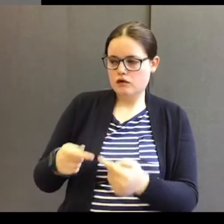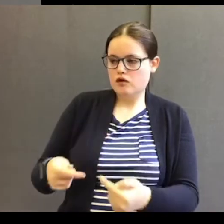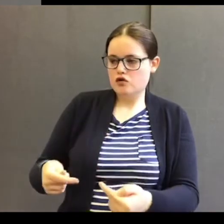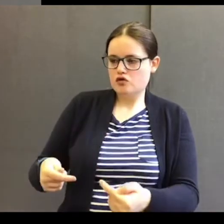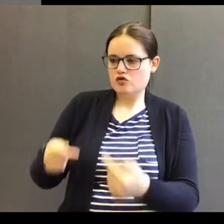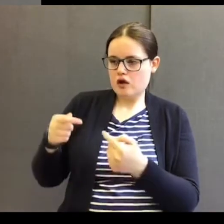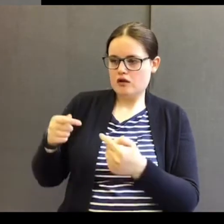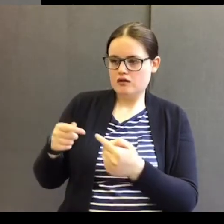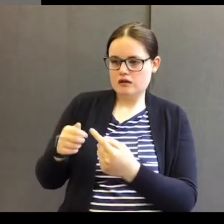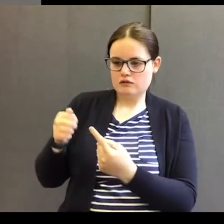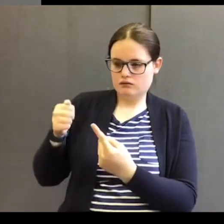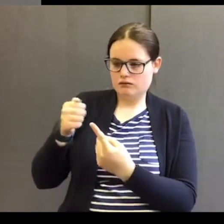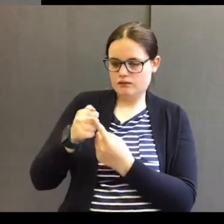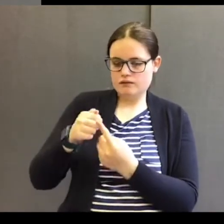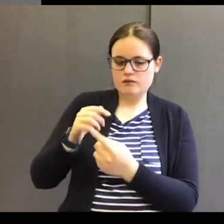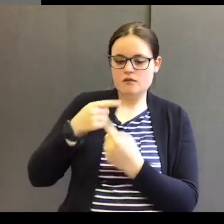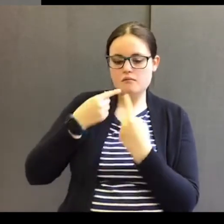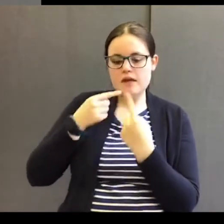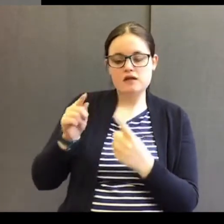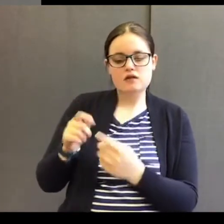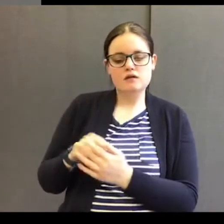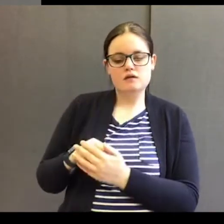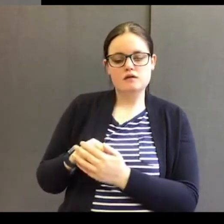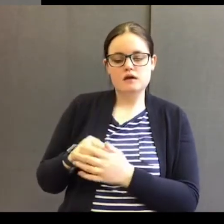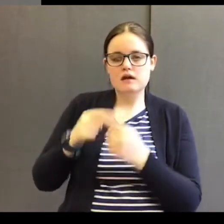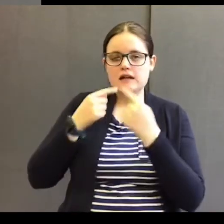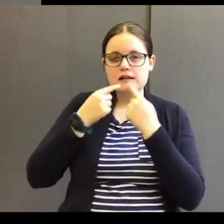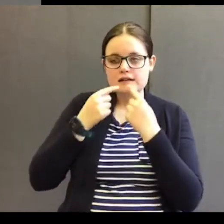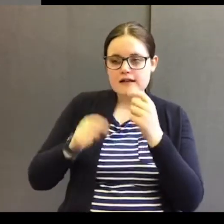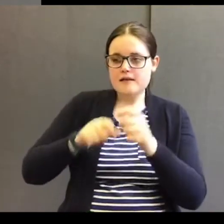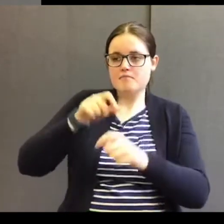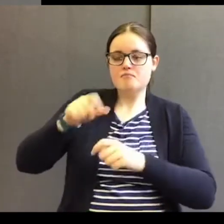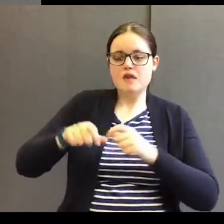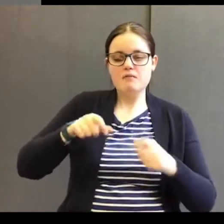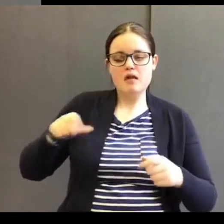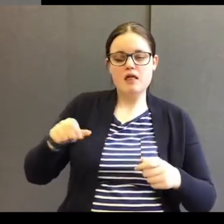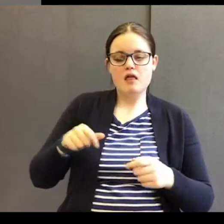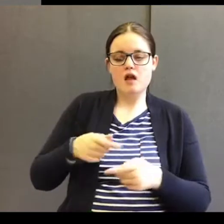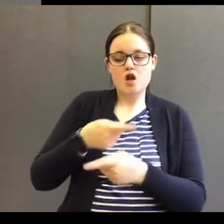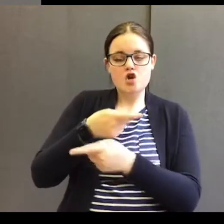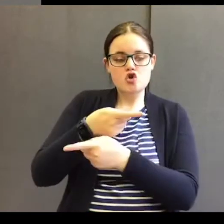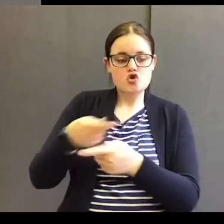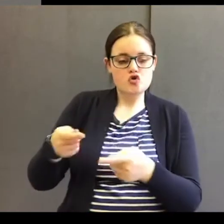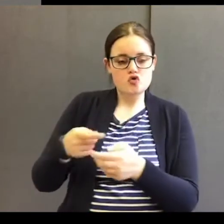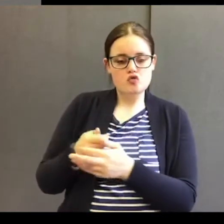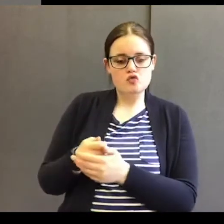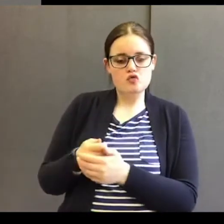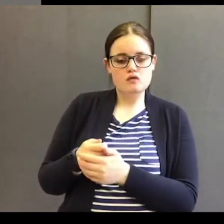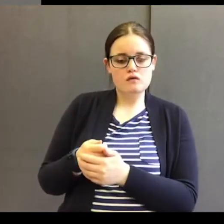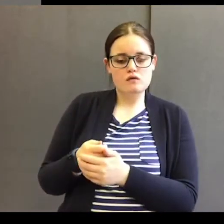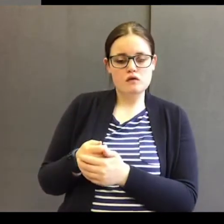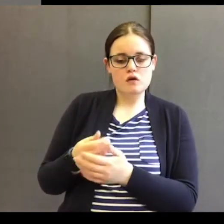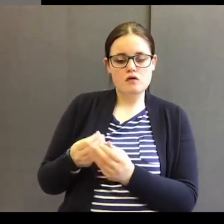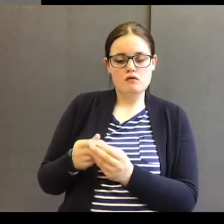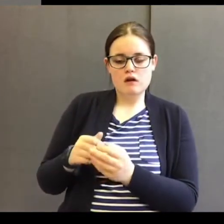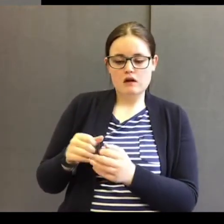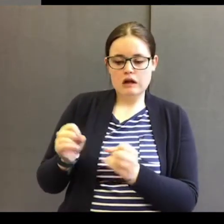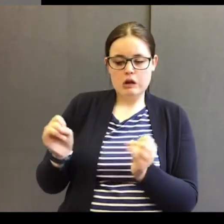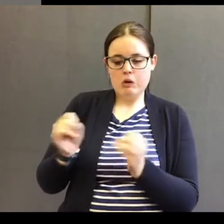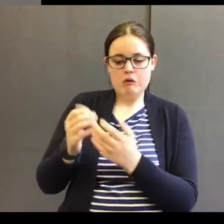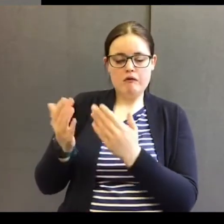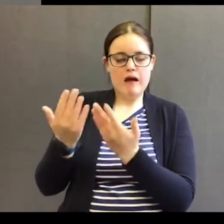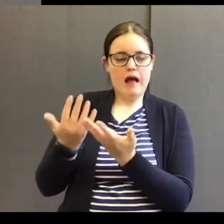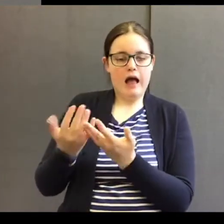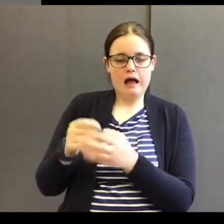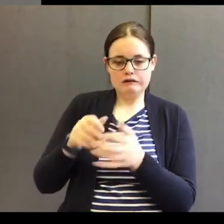a challenging, convicting message, telling the people, you, with